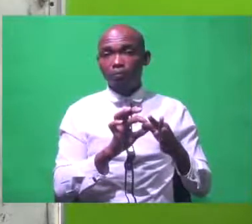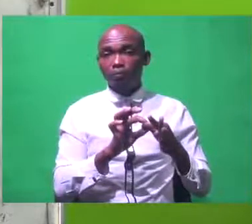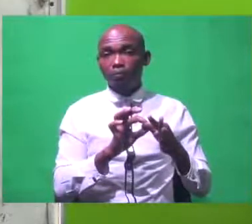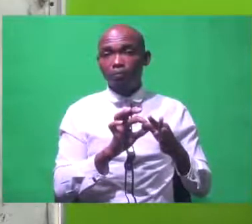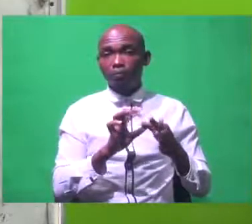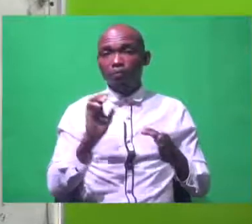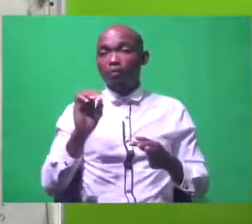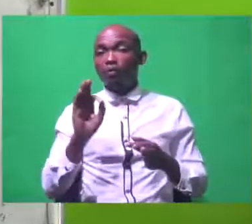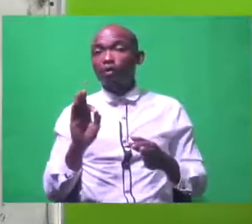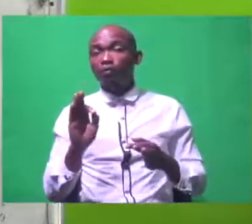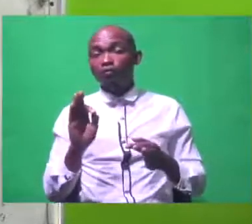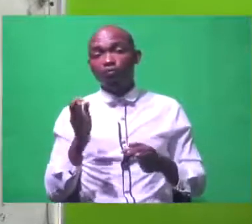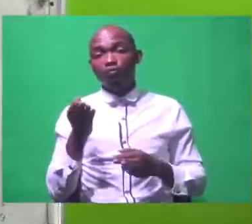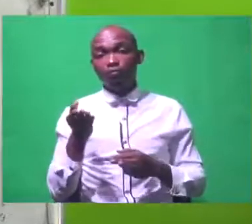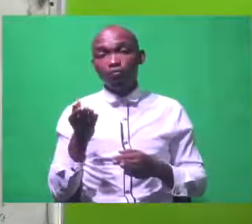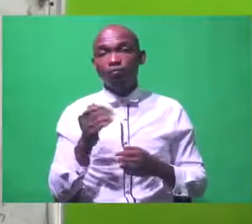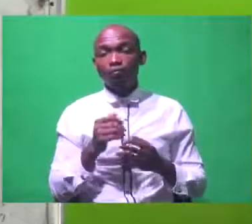of